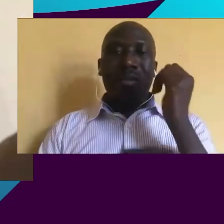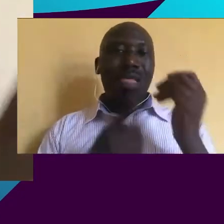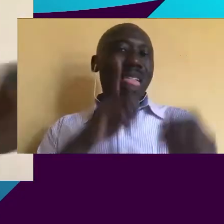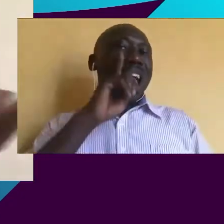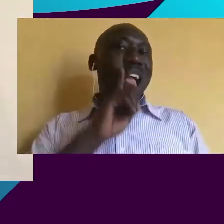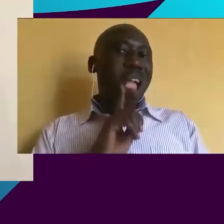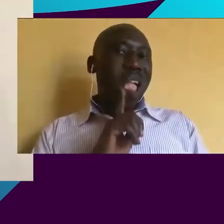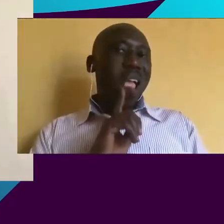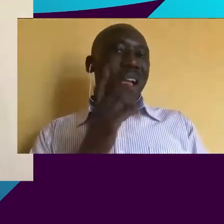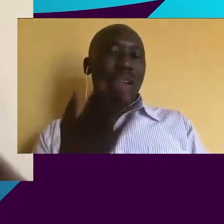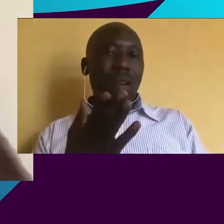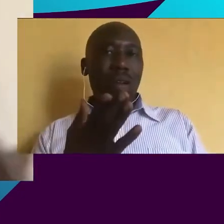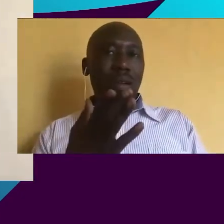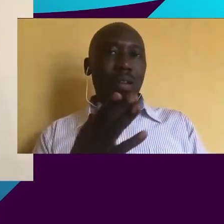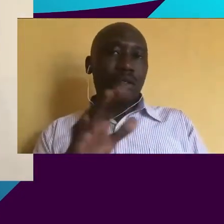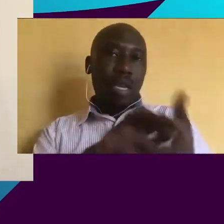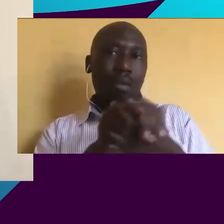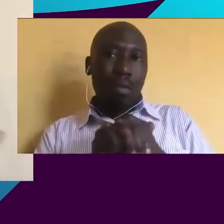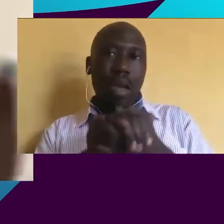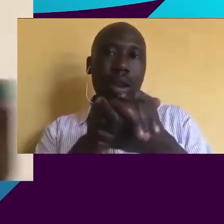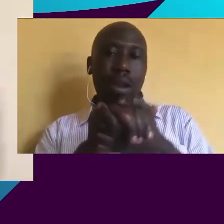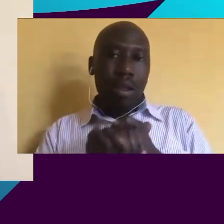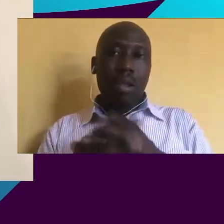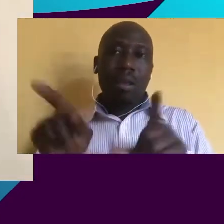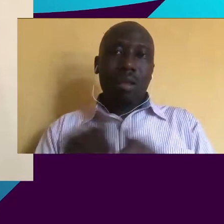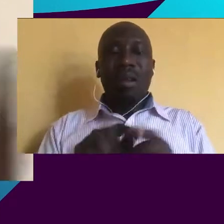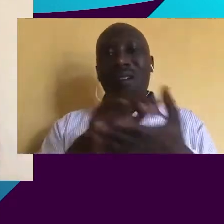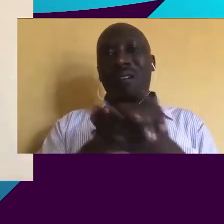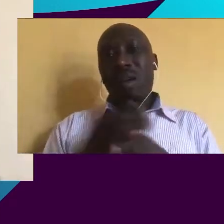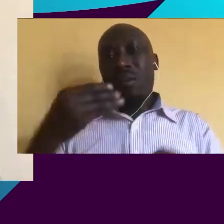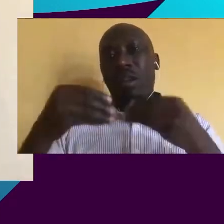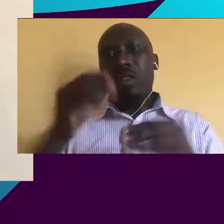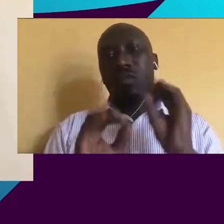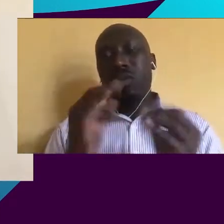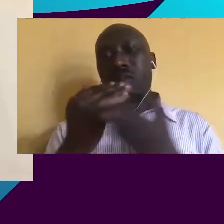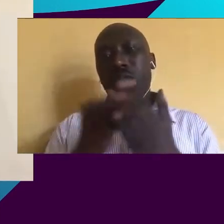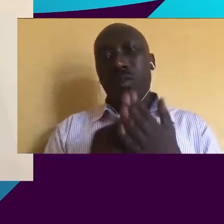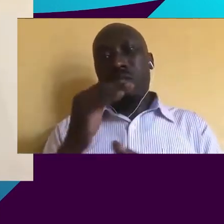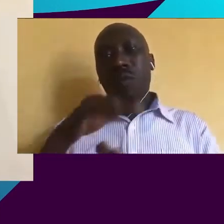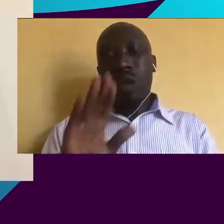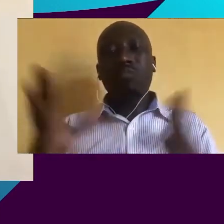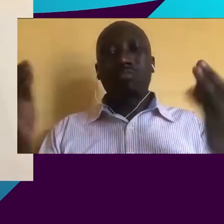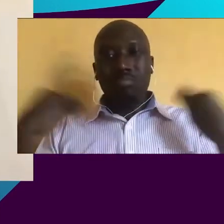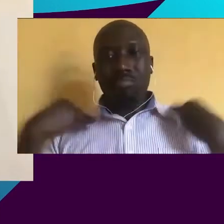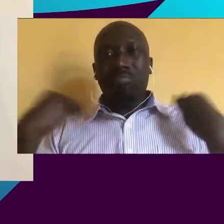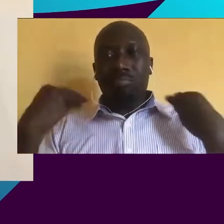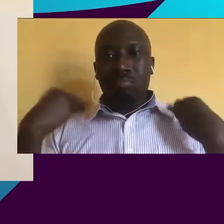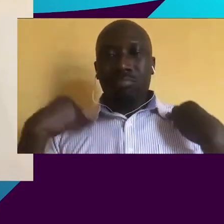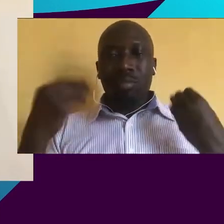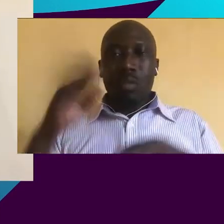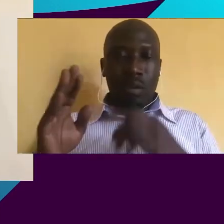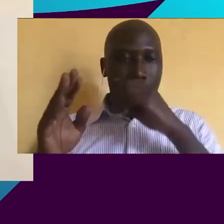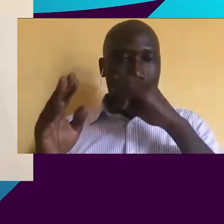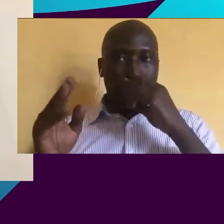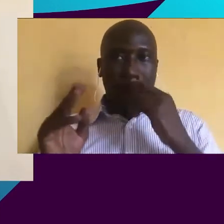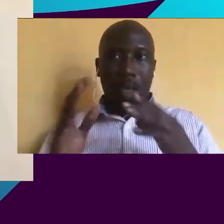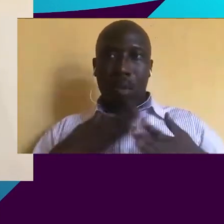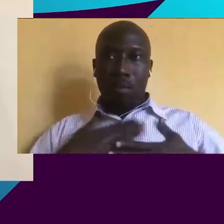to get married. They're not wife materials because when you do a lot of things, your body changes.